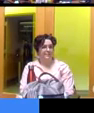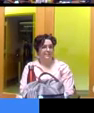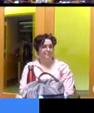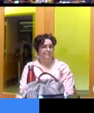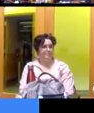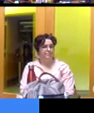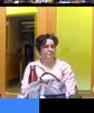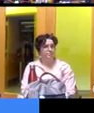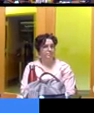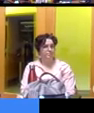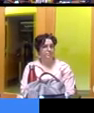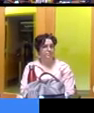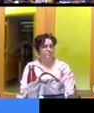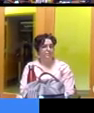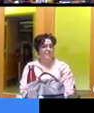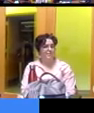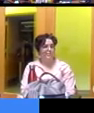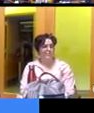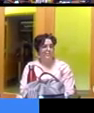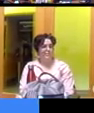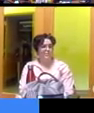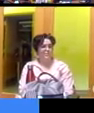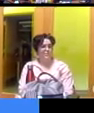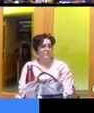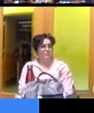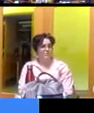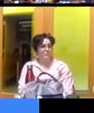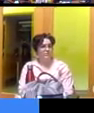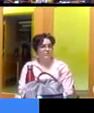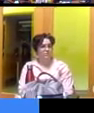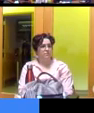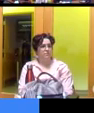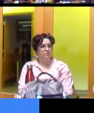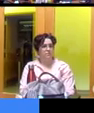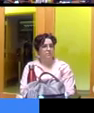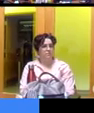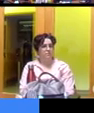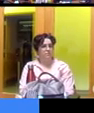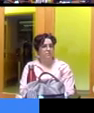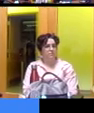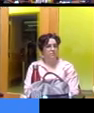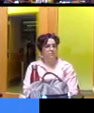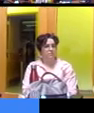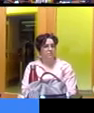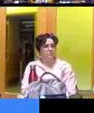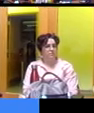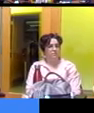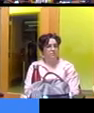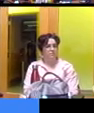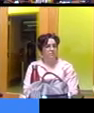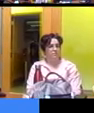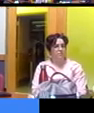We are talking about having a support person. So it's okay to bring a support person and support